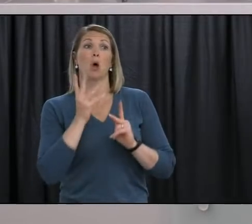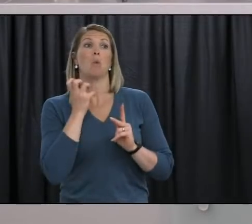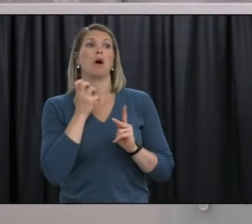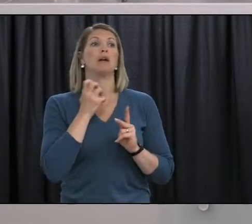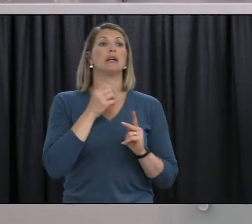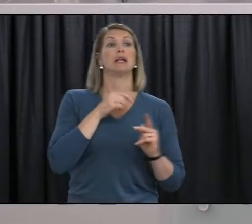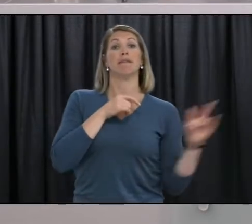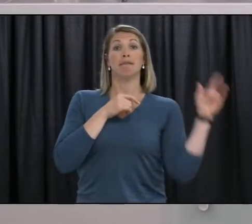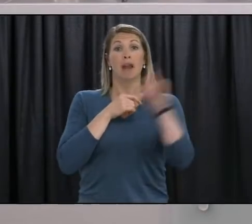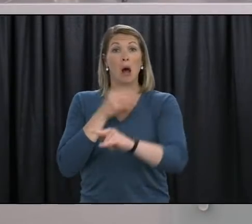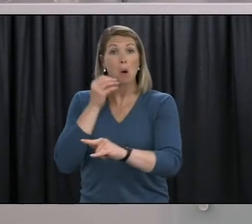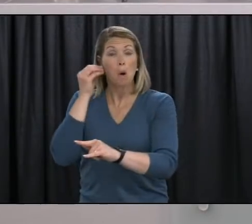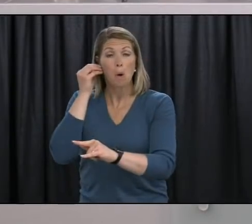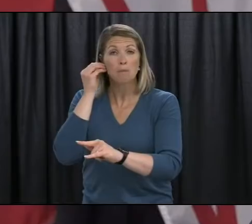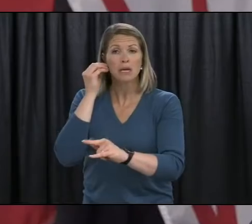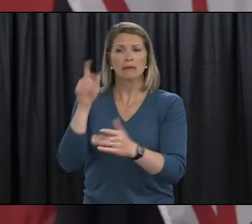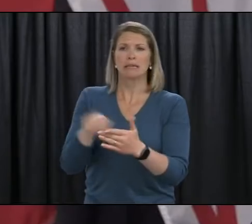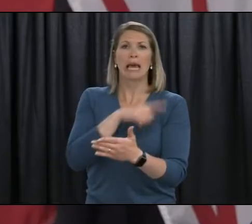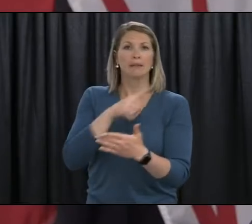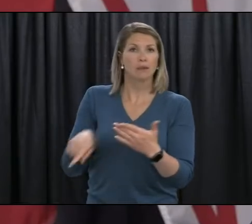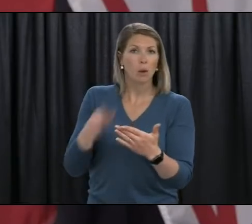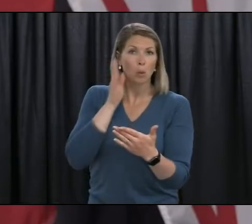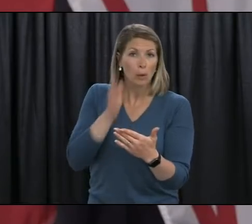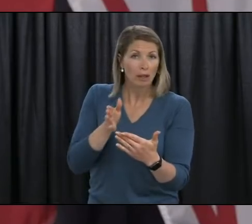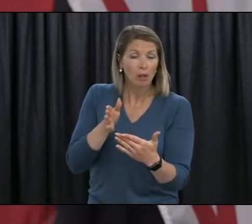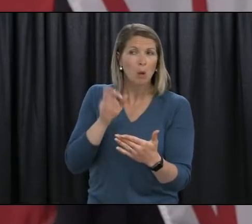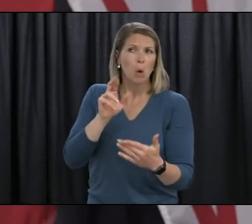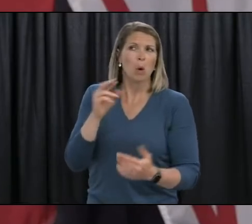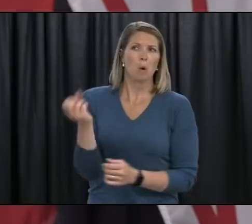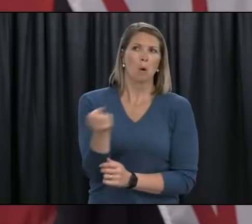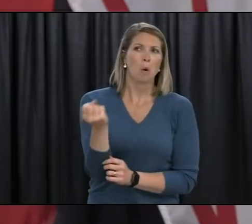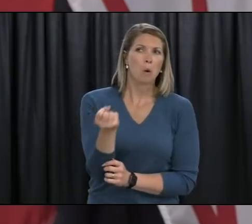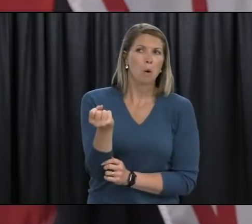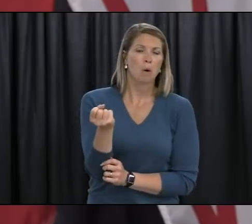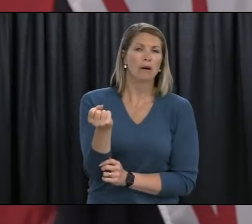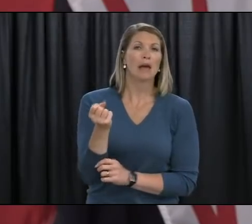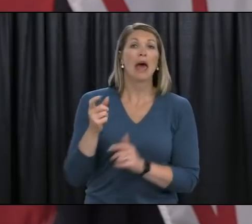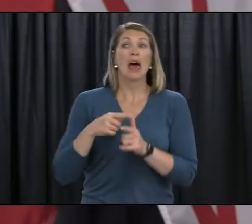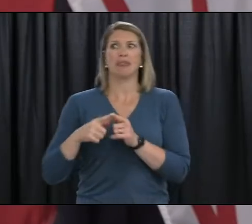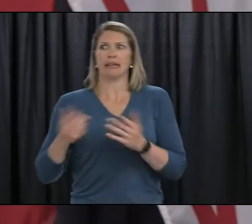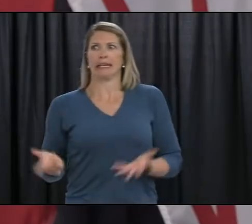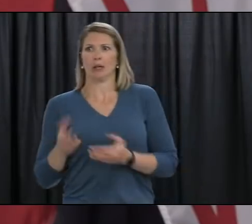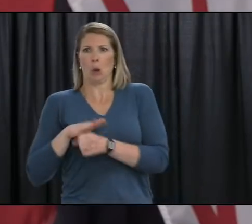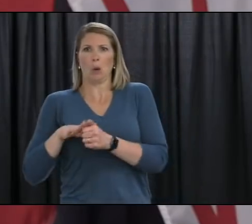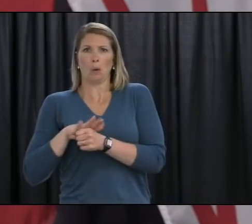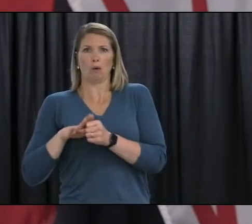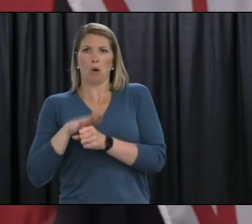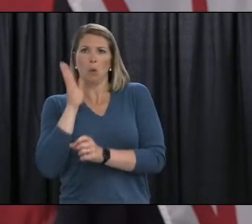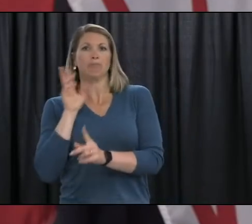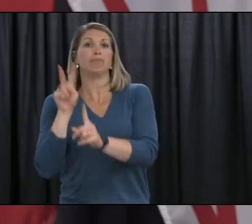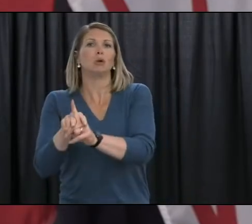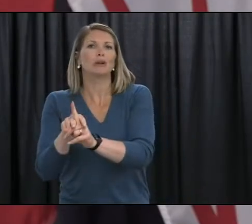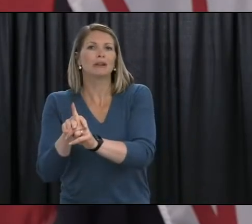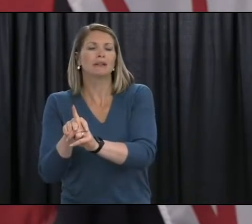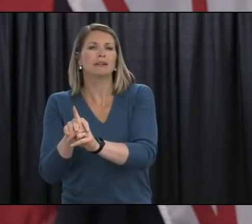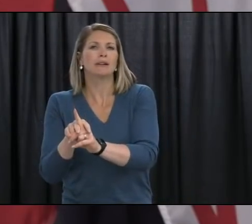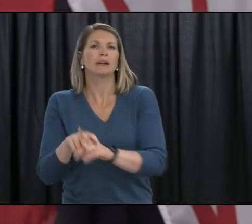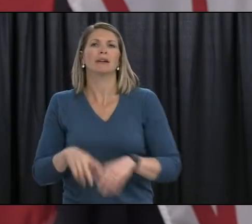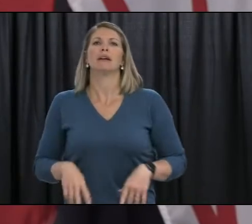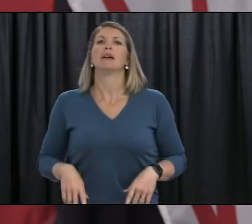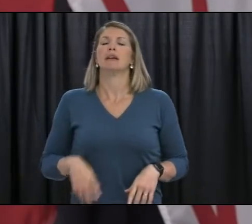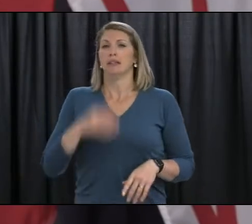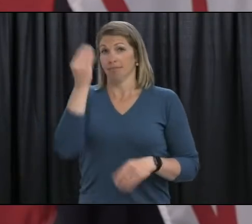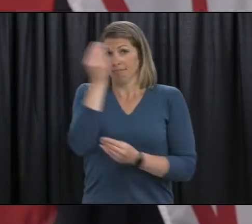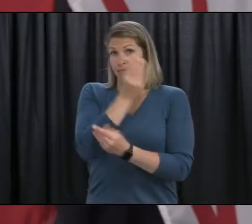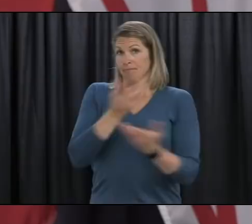advance for a good portion of the summer. Well, I think first and foremost we should remember that B&Bs, hotels, they were never